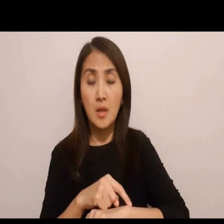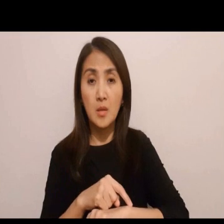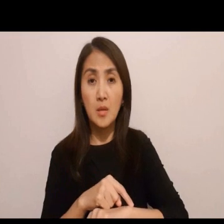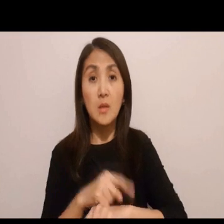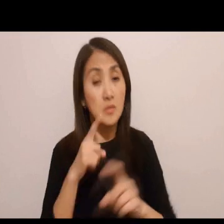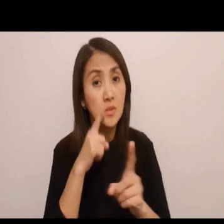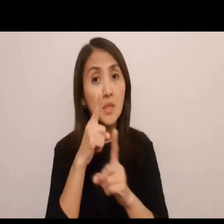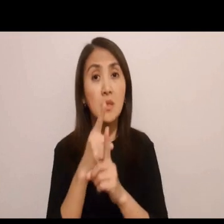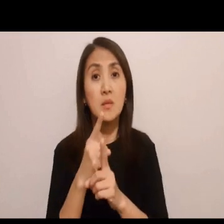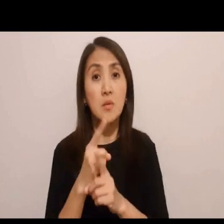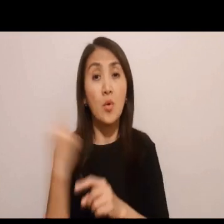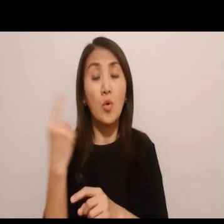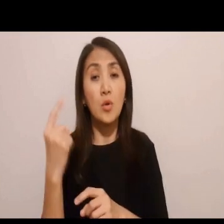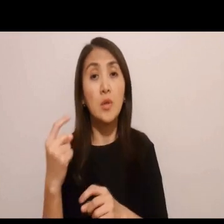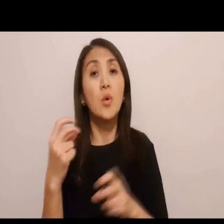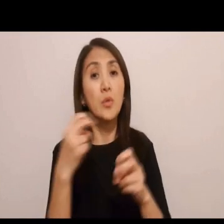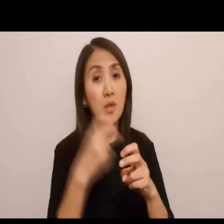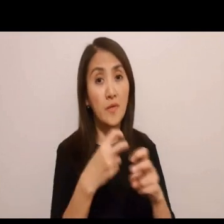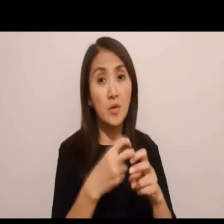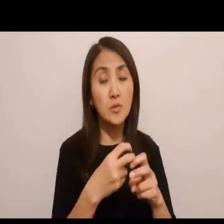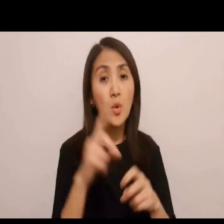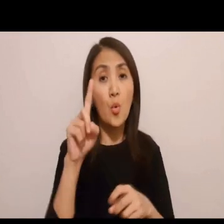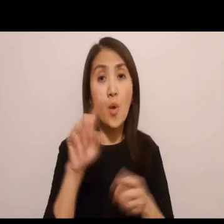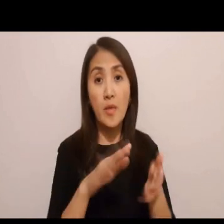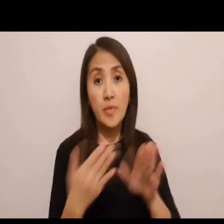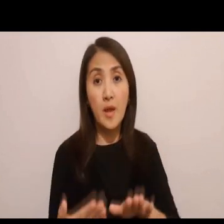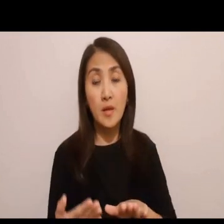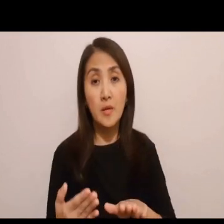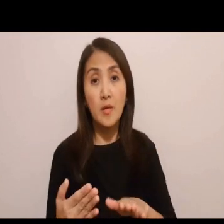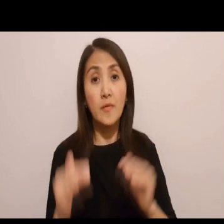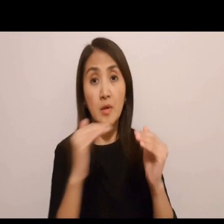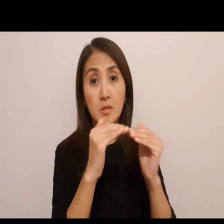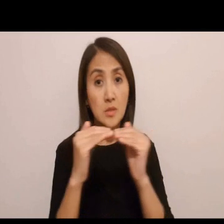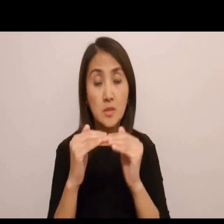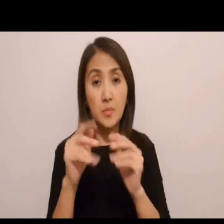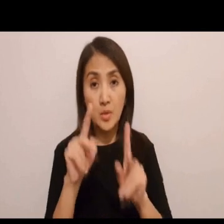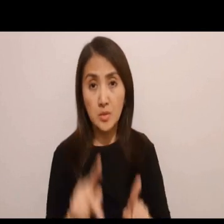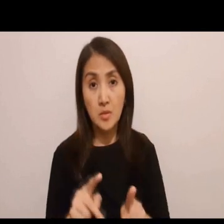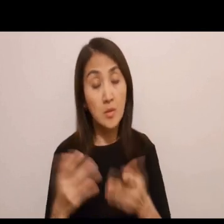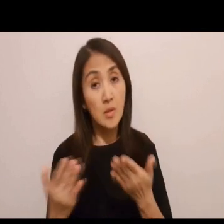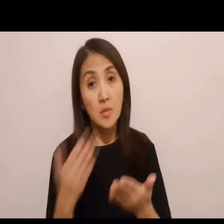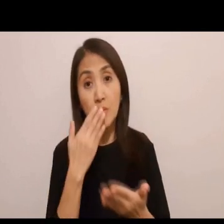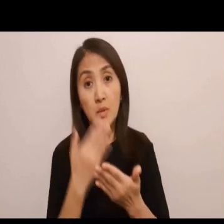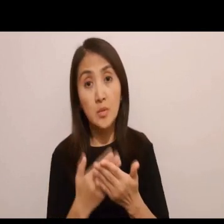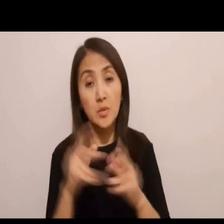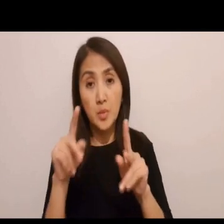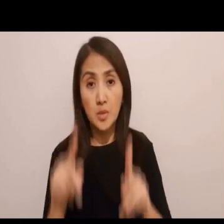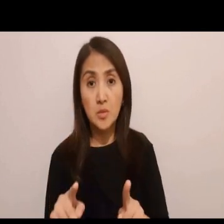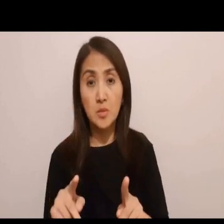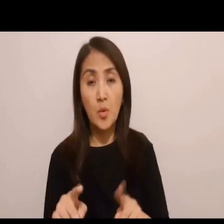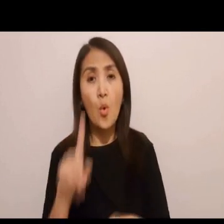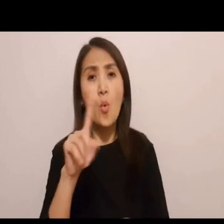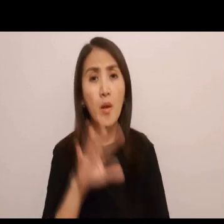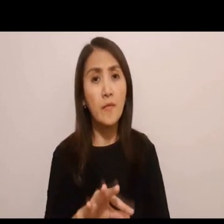appointed time for the ungodly. Indeed, only with difficulty does one die for a just person, though